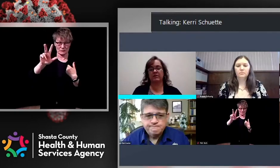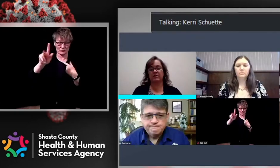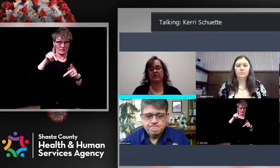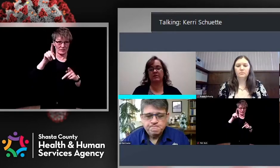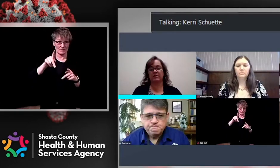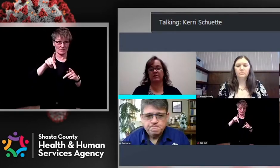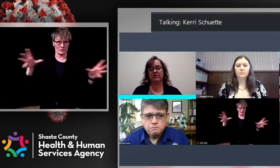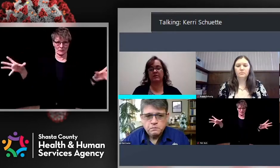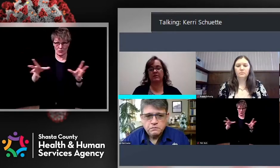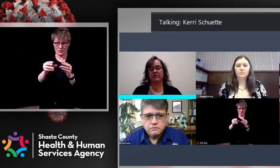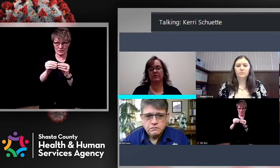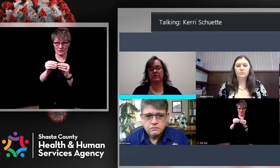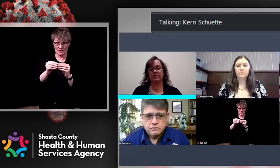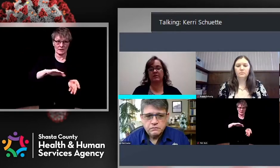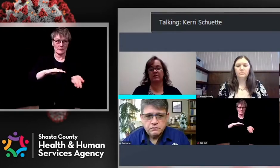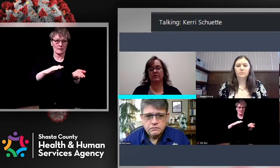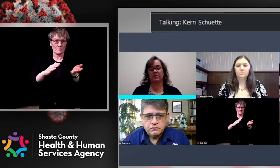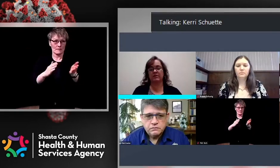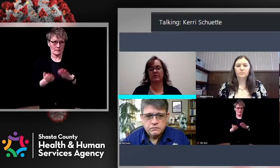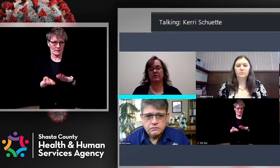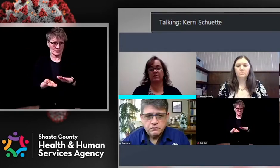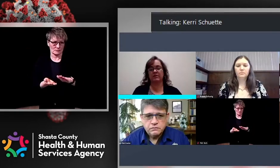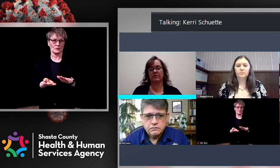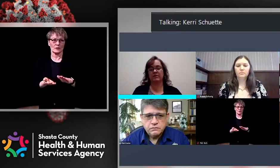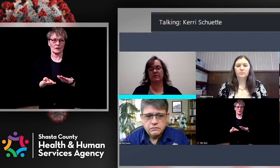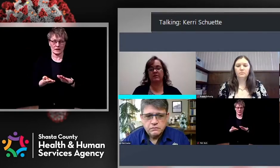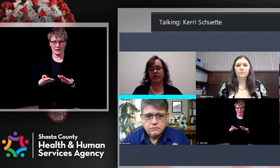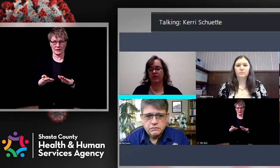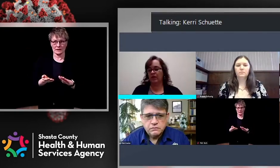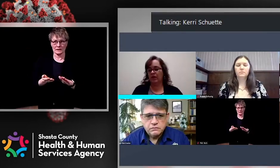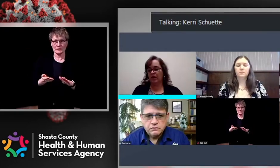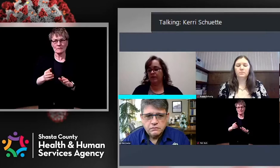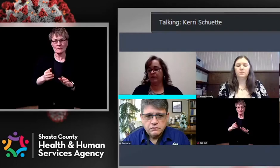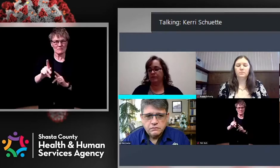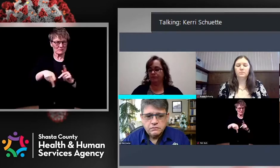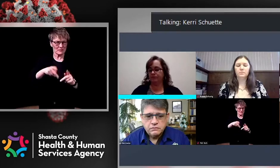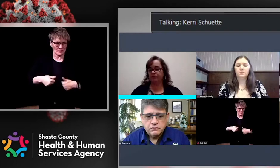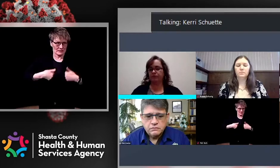County, 73 Shasta County residents who have died from COVID.